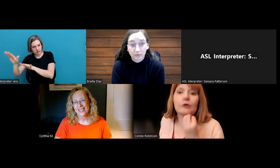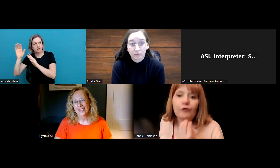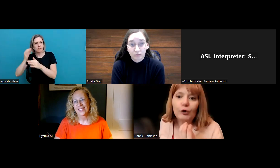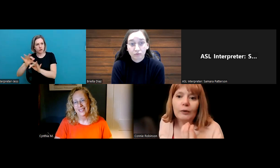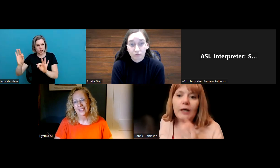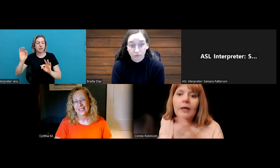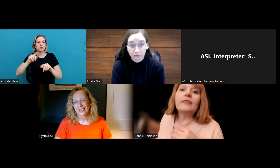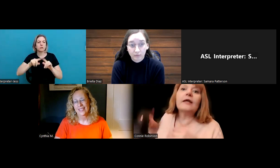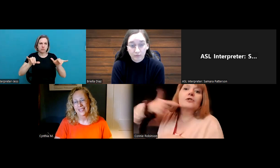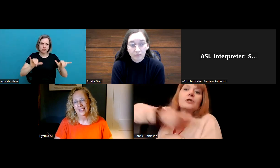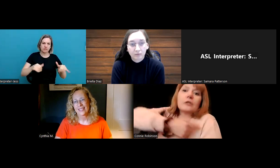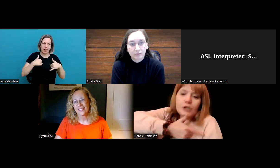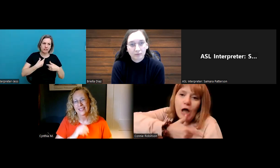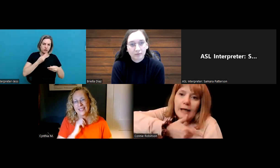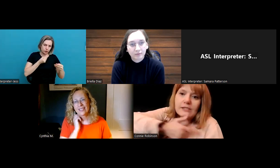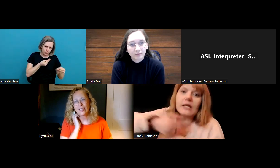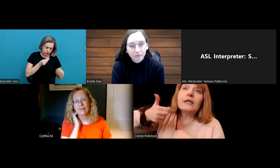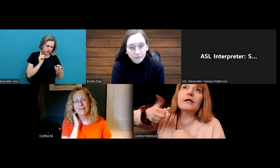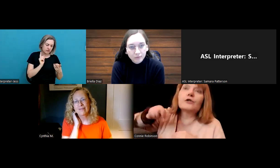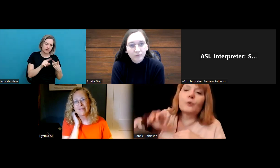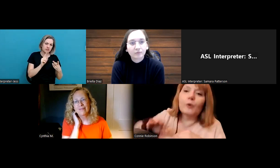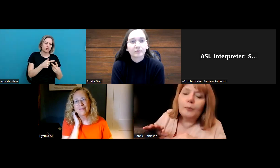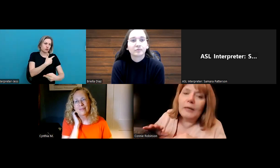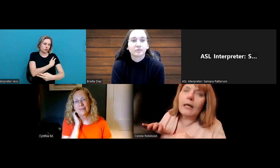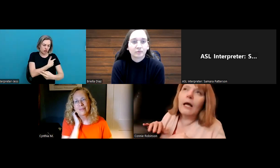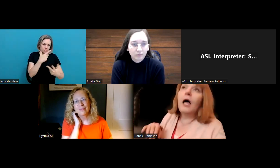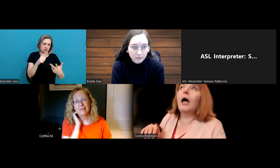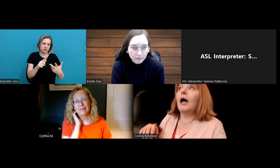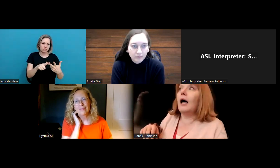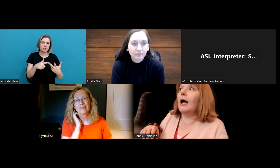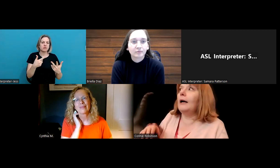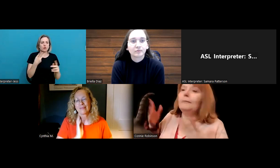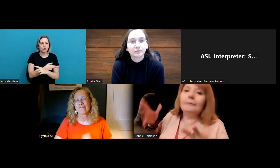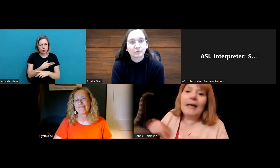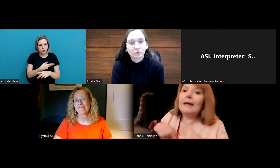there's food, there's shots, there's grooming,